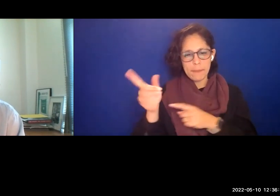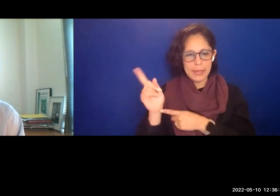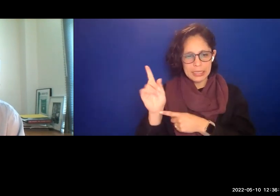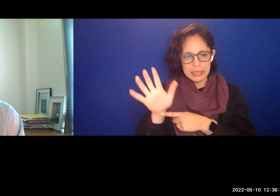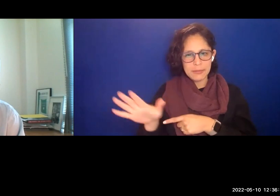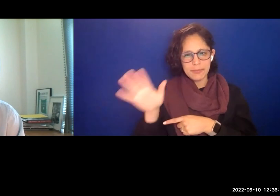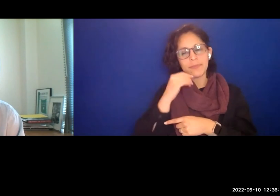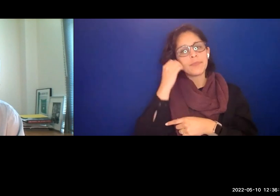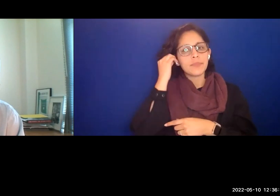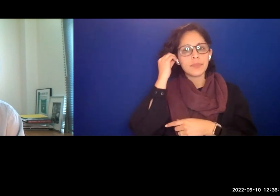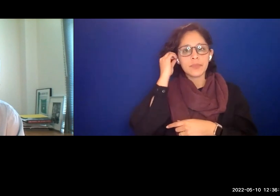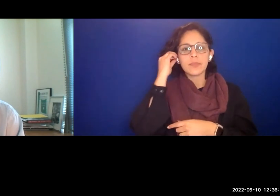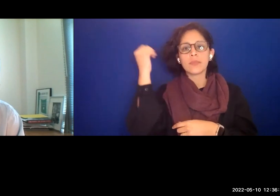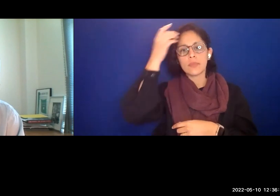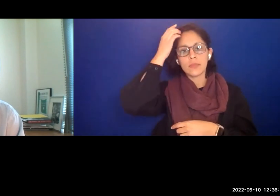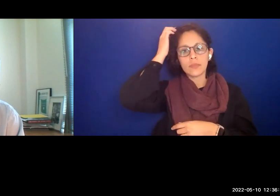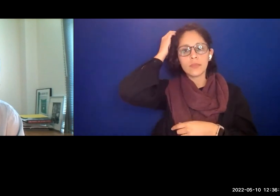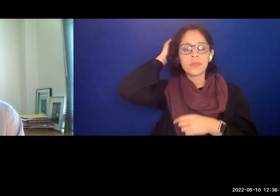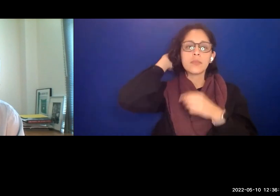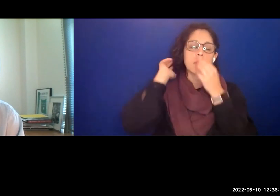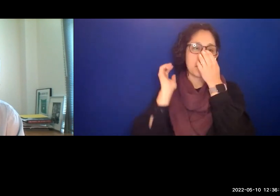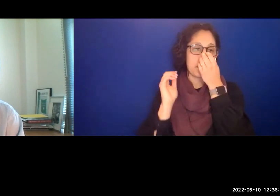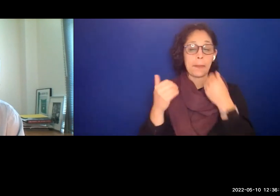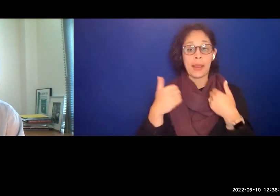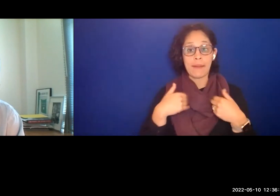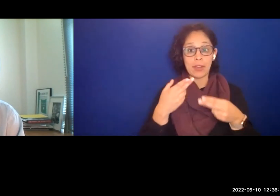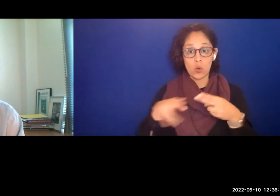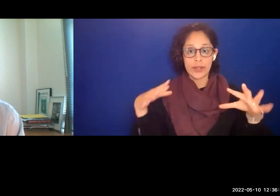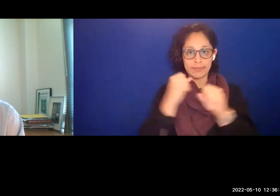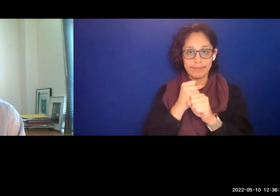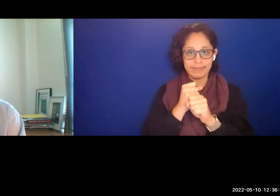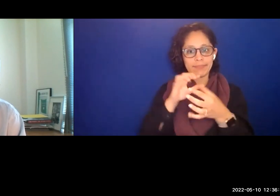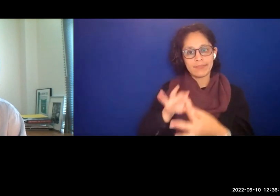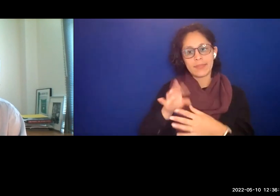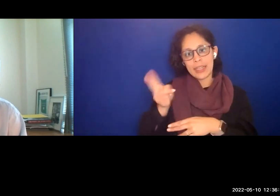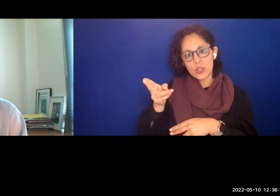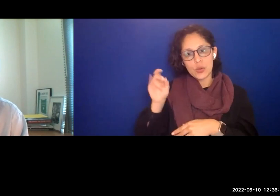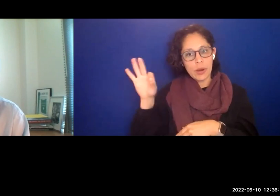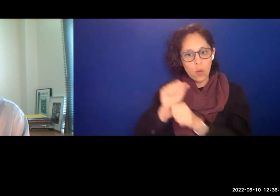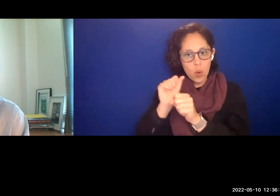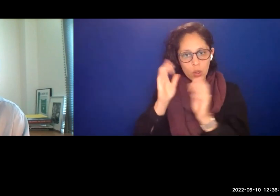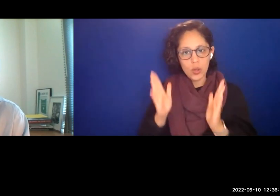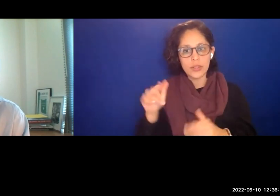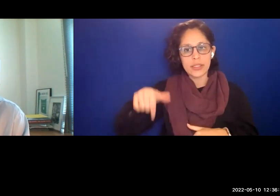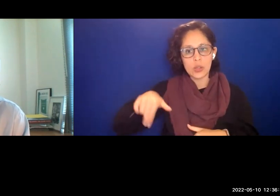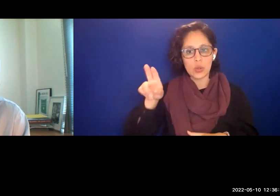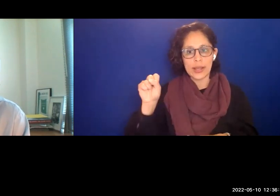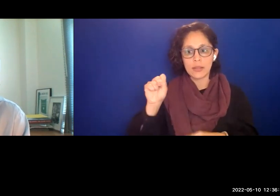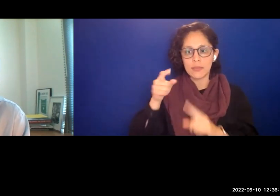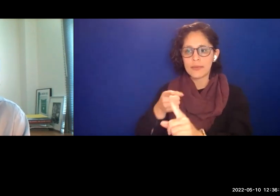just doing a quick kind of thumbnail sketch of the history of workers in the United States, and particularly the history of the labor